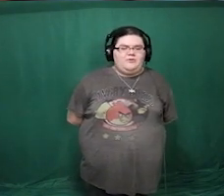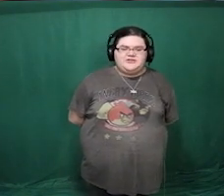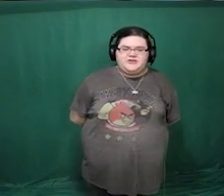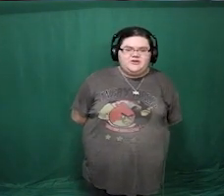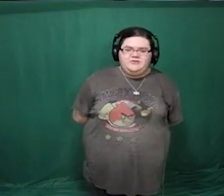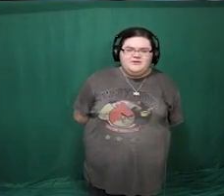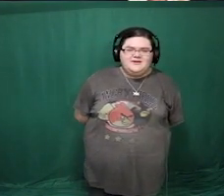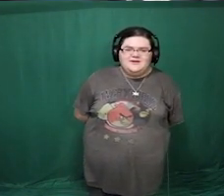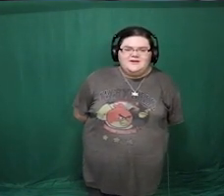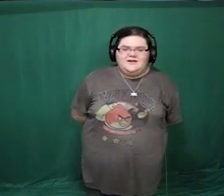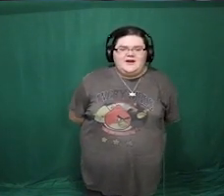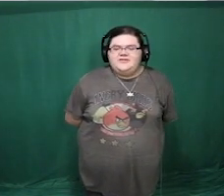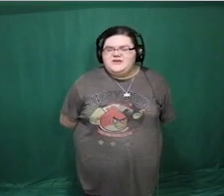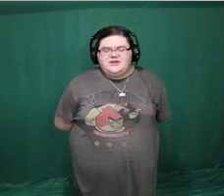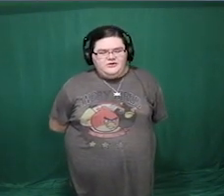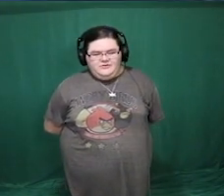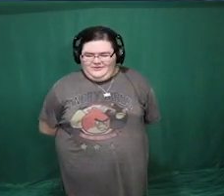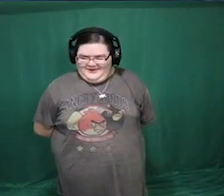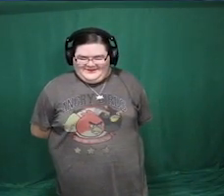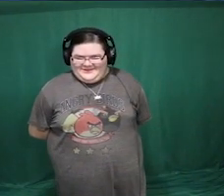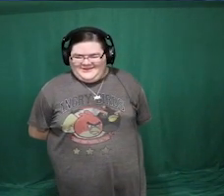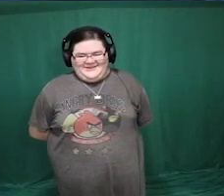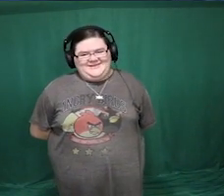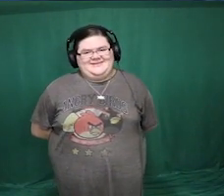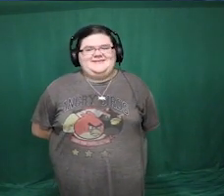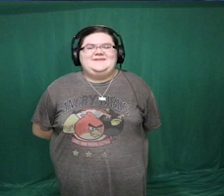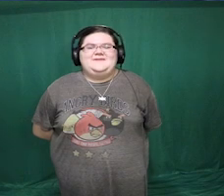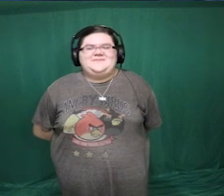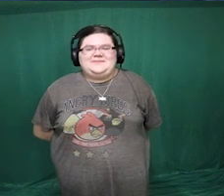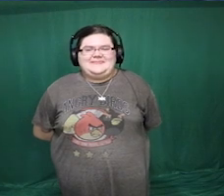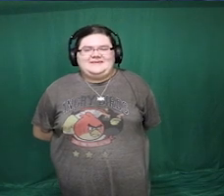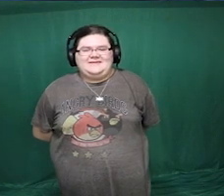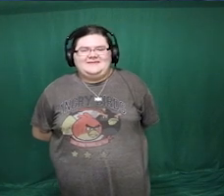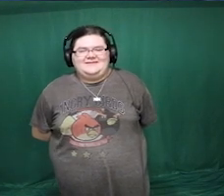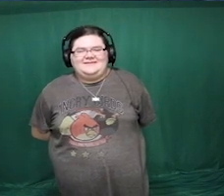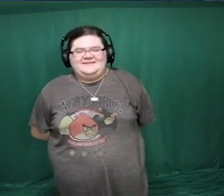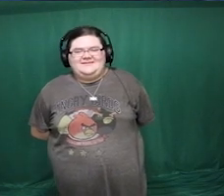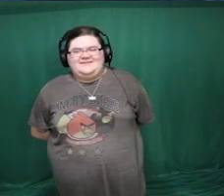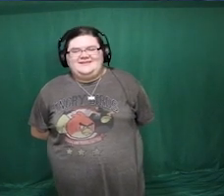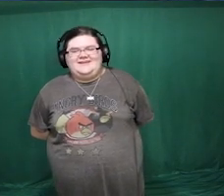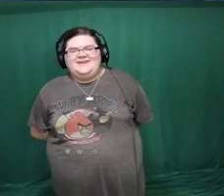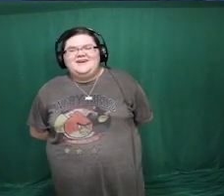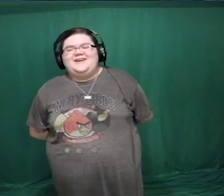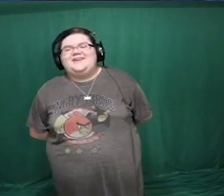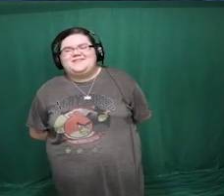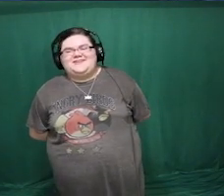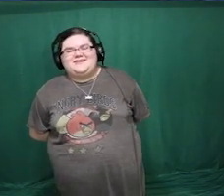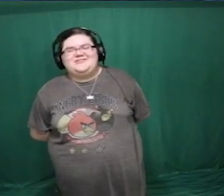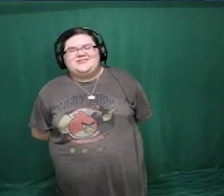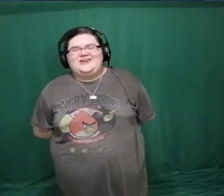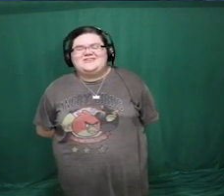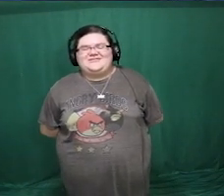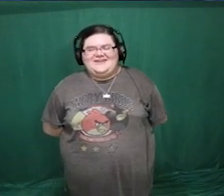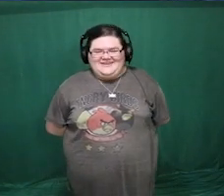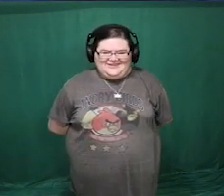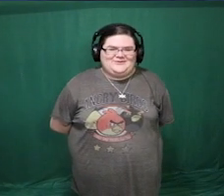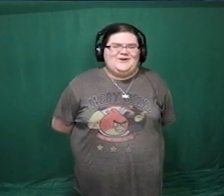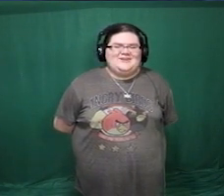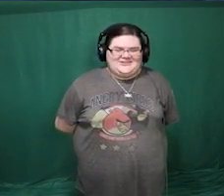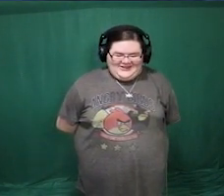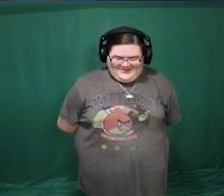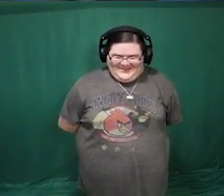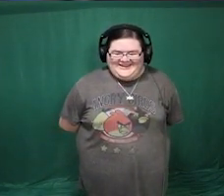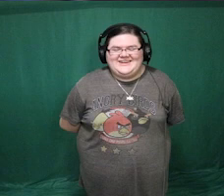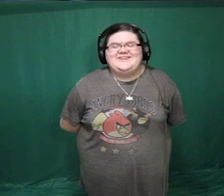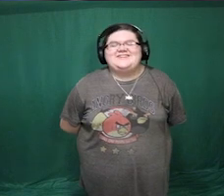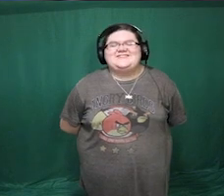come to watch you? And the new ones! Again, man. Hey, yo, Toby, I pay. He's gonna do geography. Just